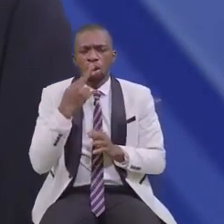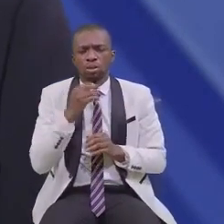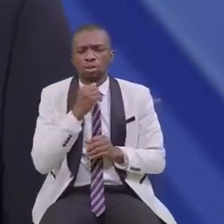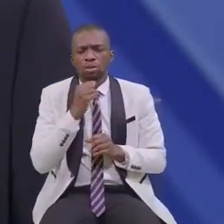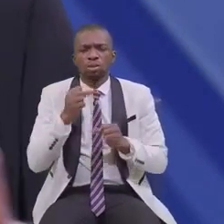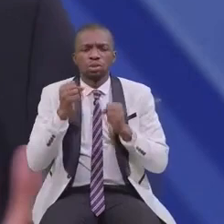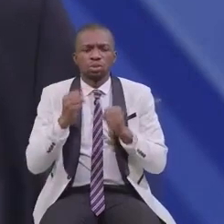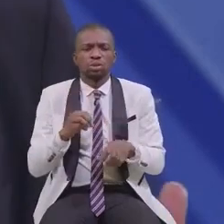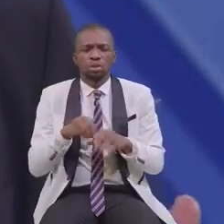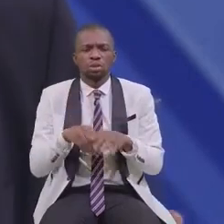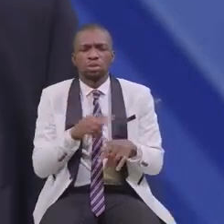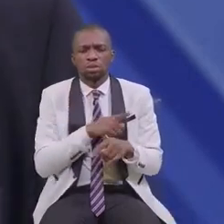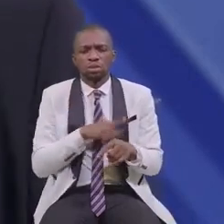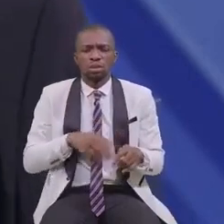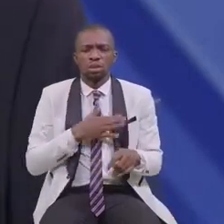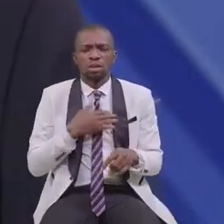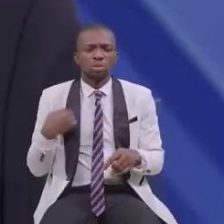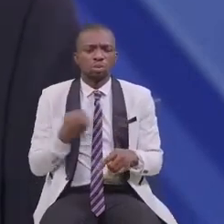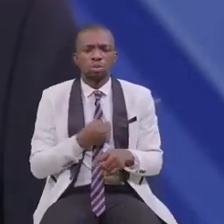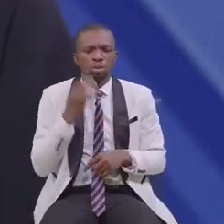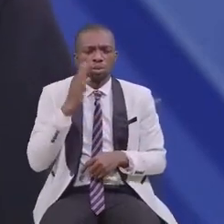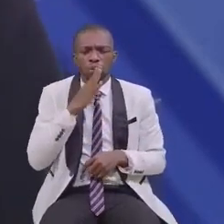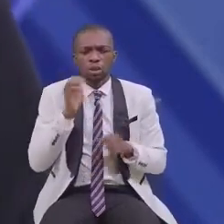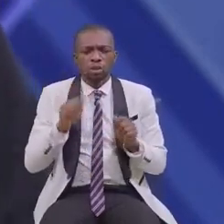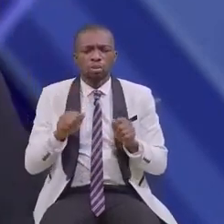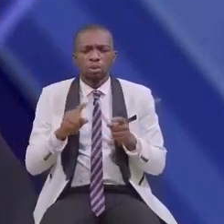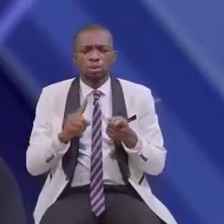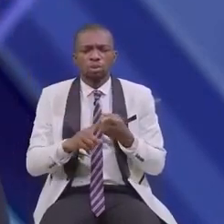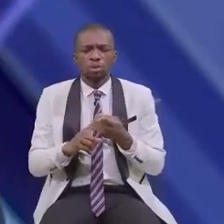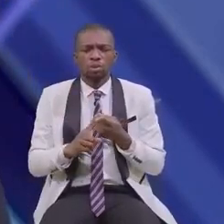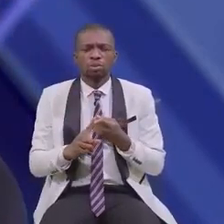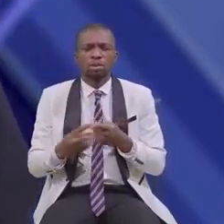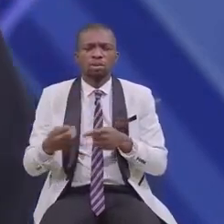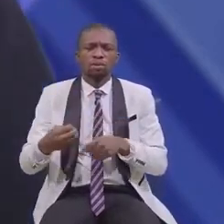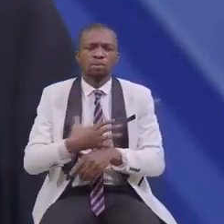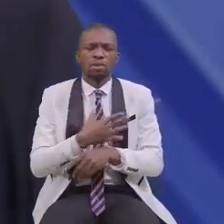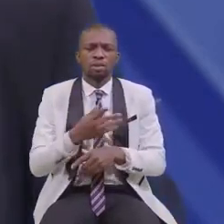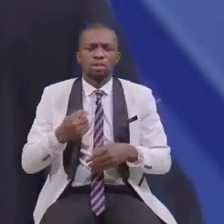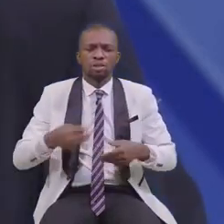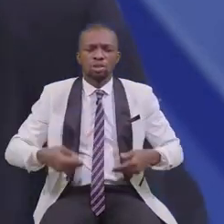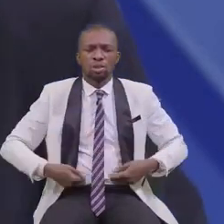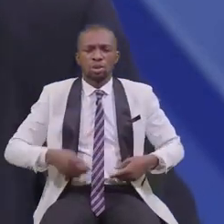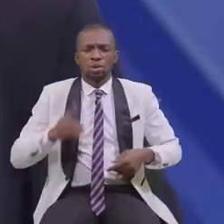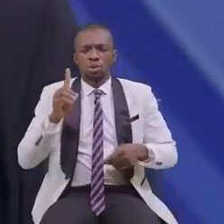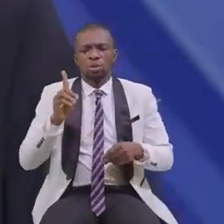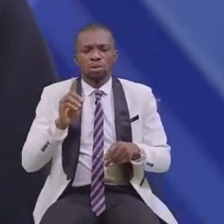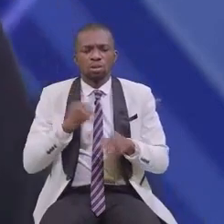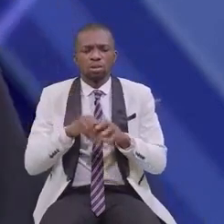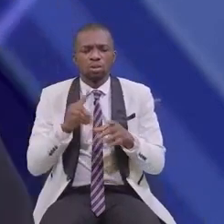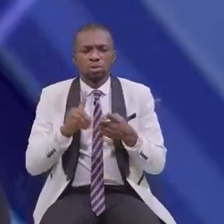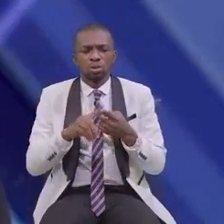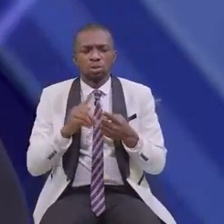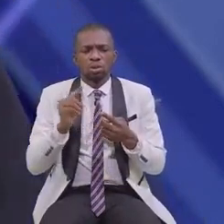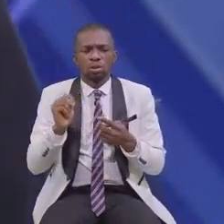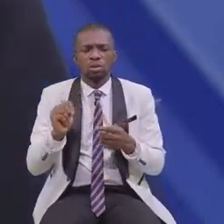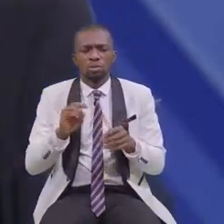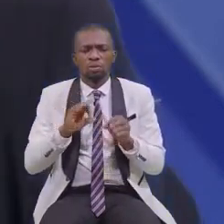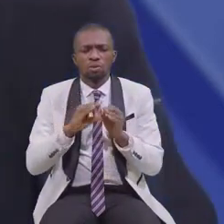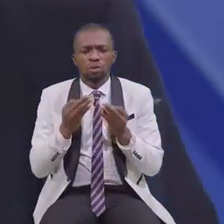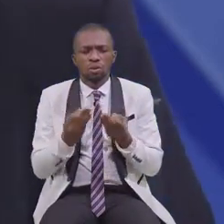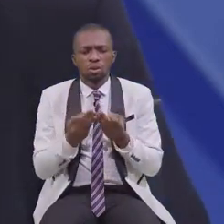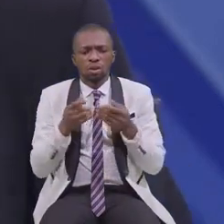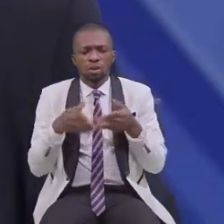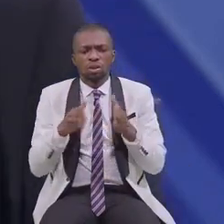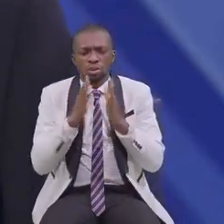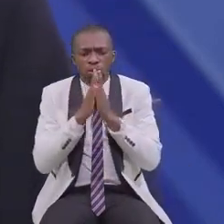enough, and we'll be able to integrate the young ones into the fold. Let's pray and talk to the Lord that the grace